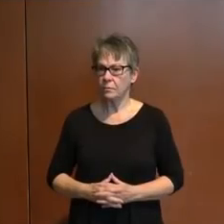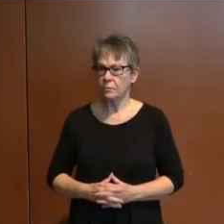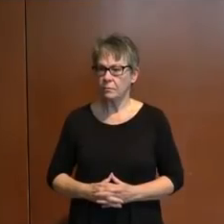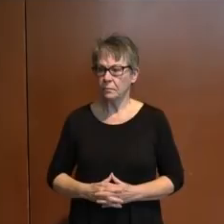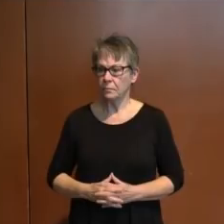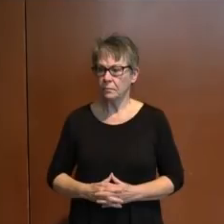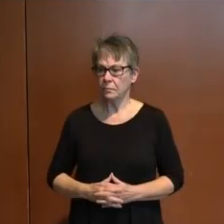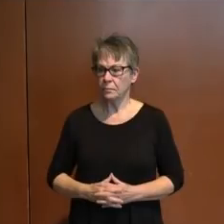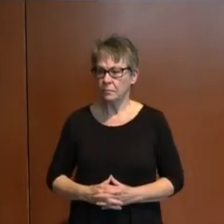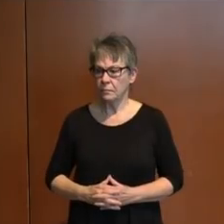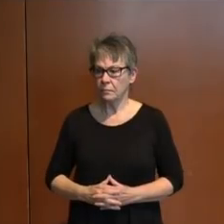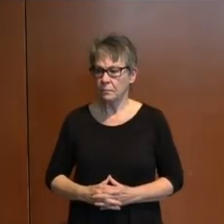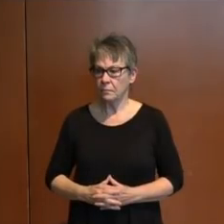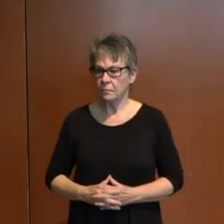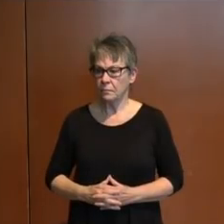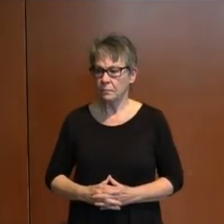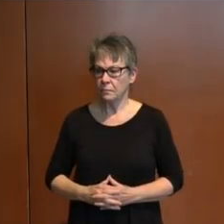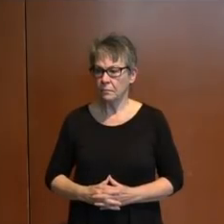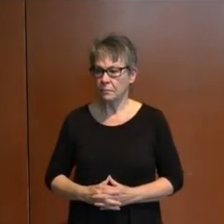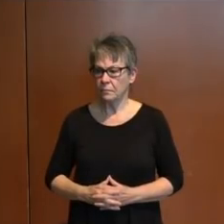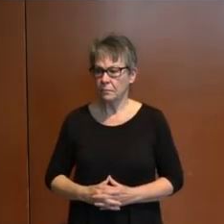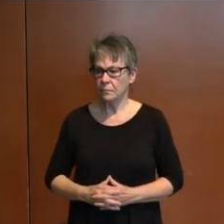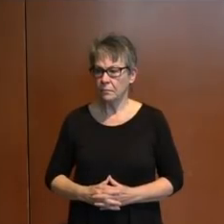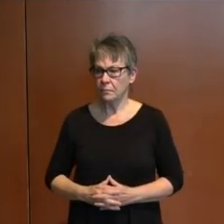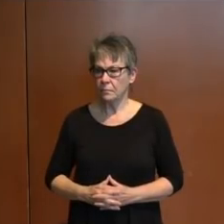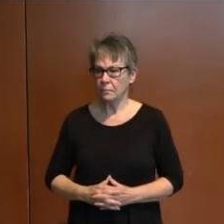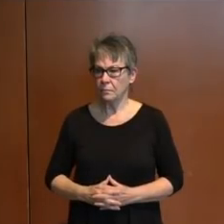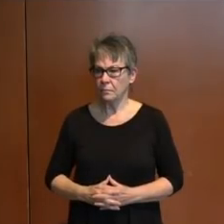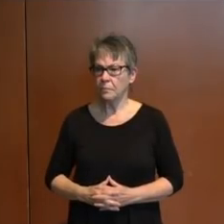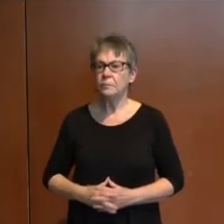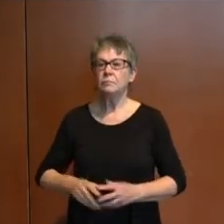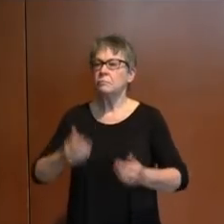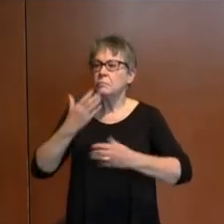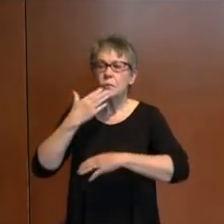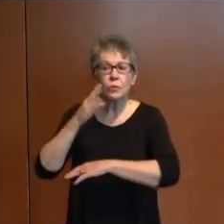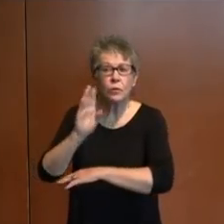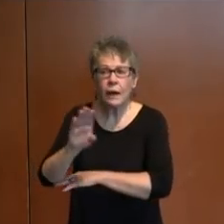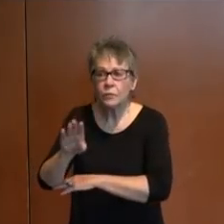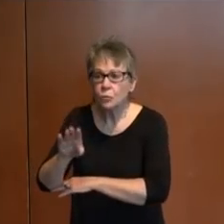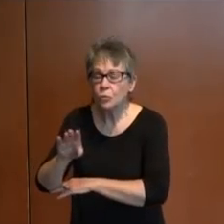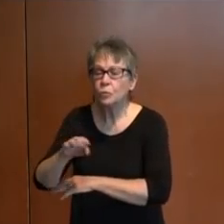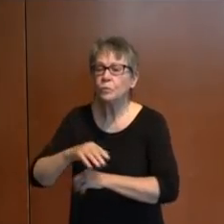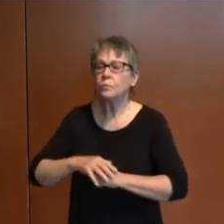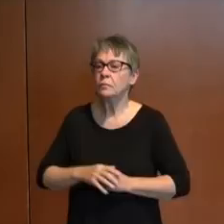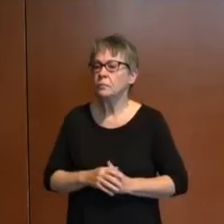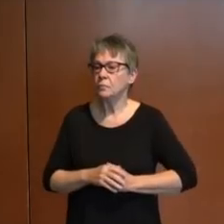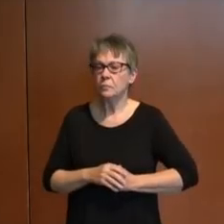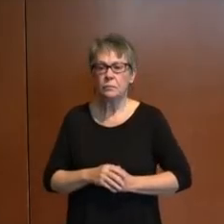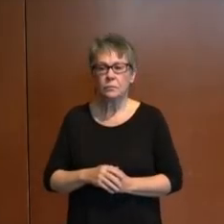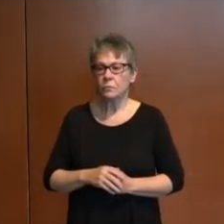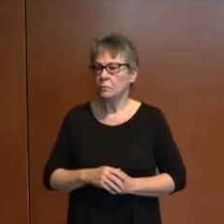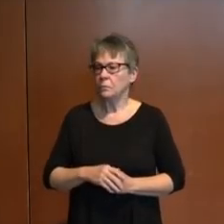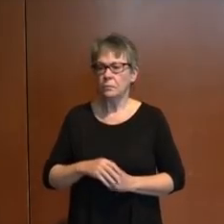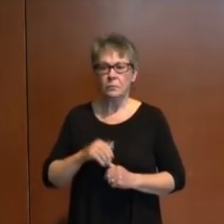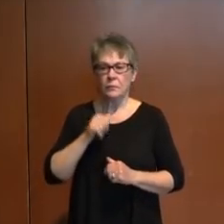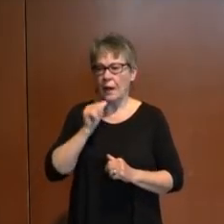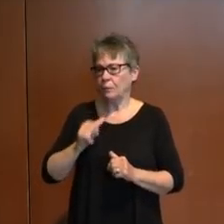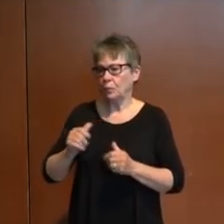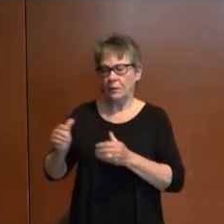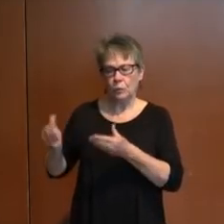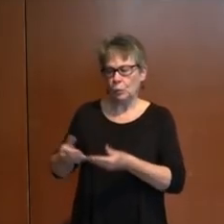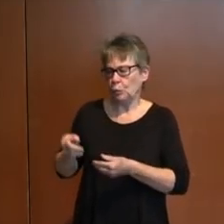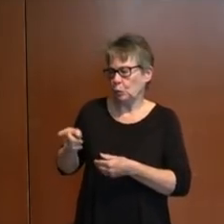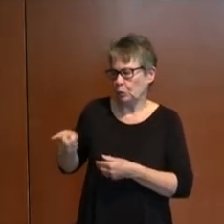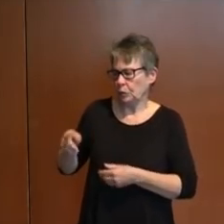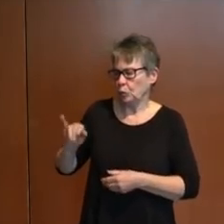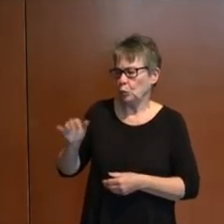Lots of ground to cover. Afternoon, joined as usual by the woman on my right who needs no introduction, the Commissioner of Health, Judy. Be